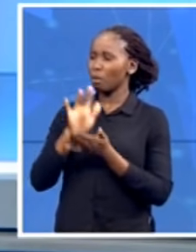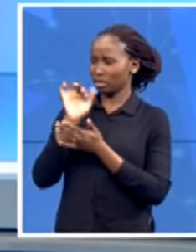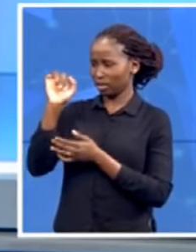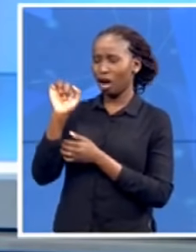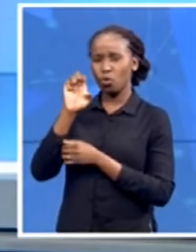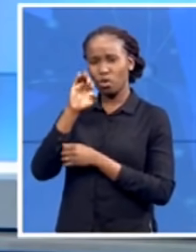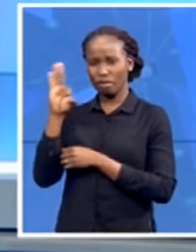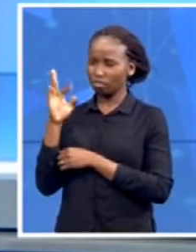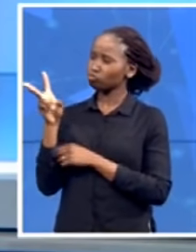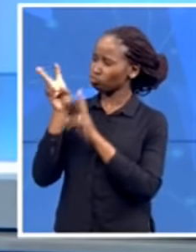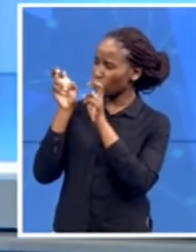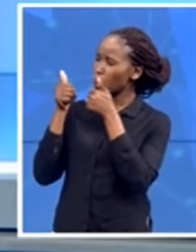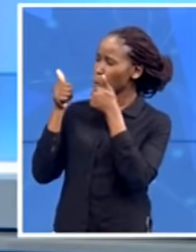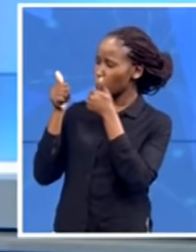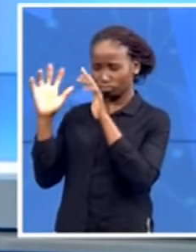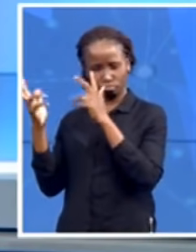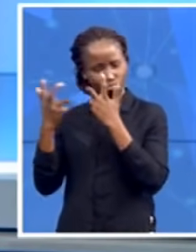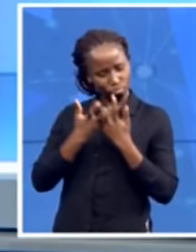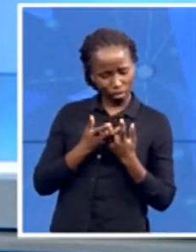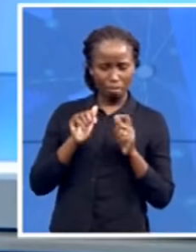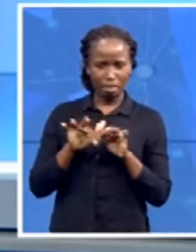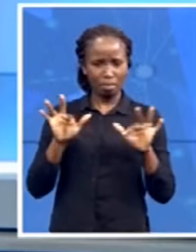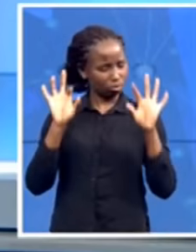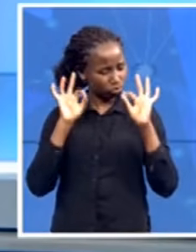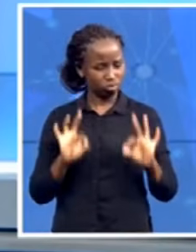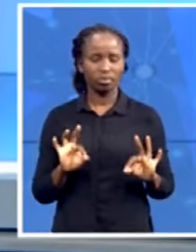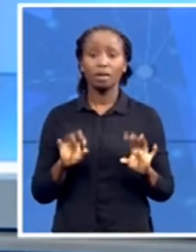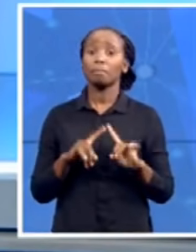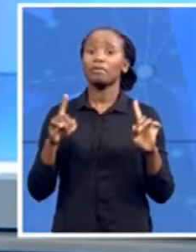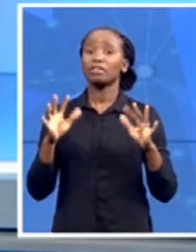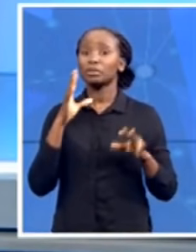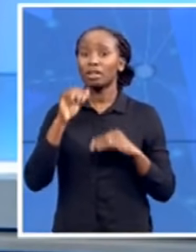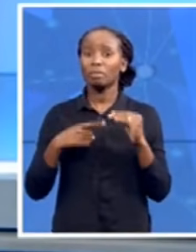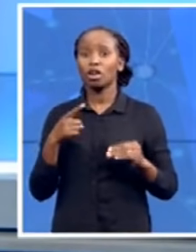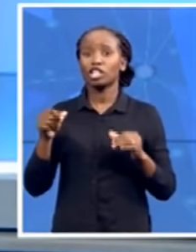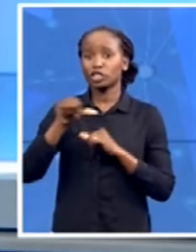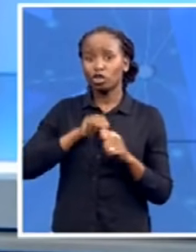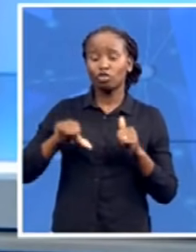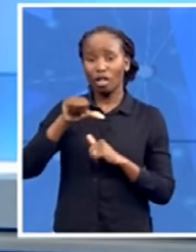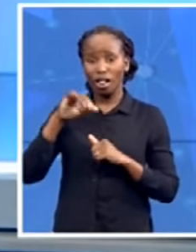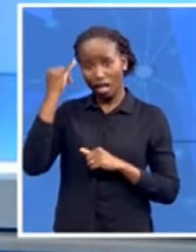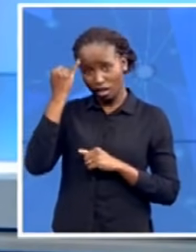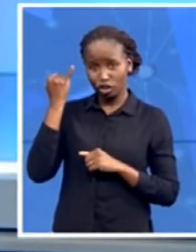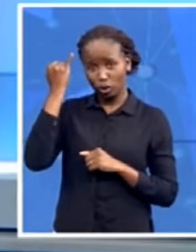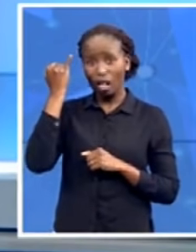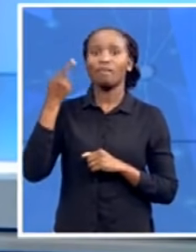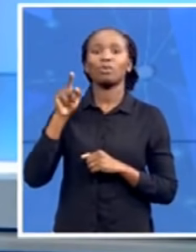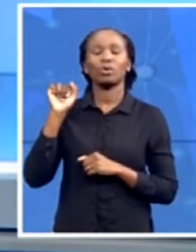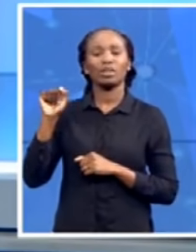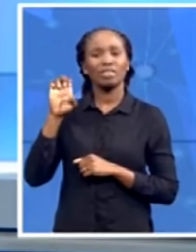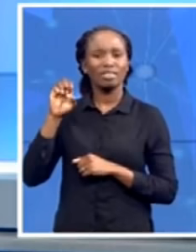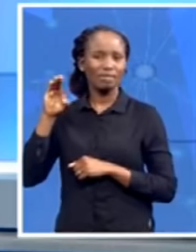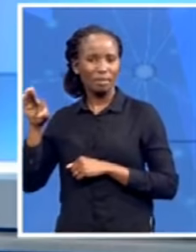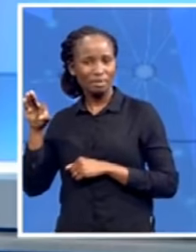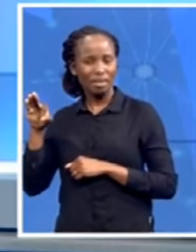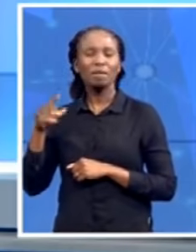you just mentioned, a socialist ideology by the EFF. I know that EFF is a leftist party, but